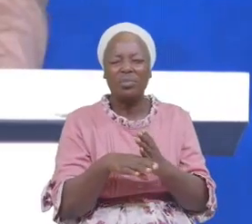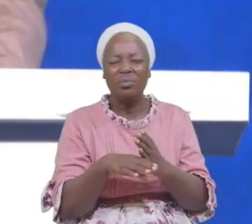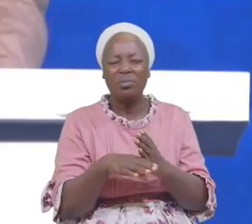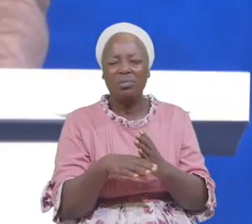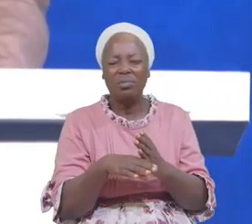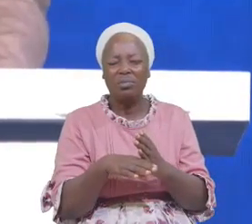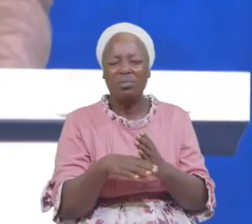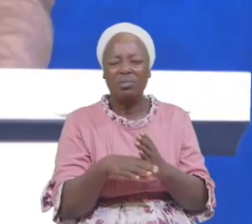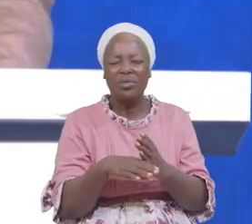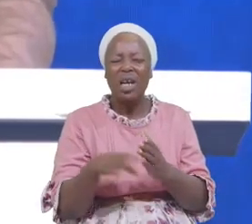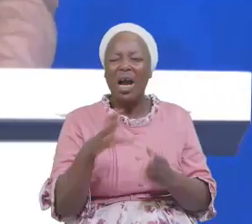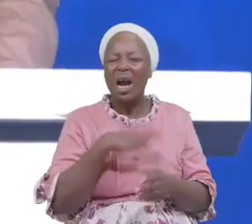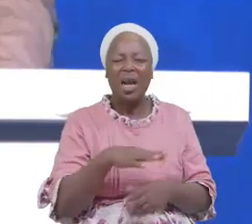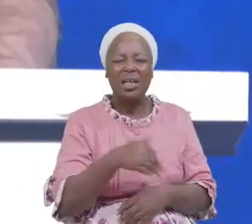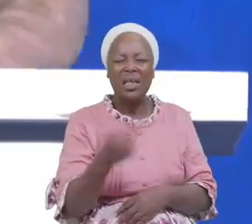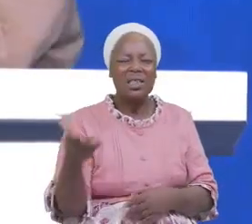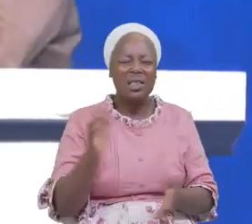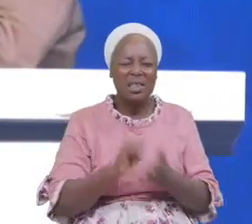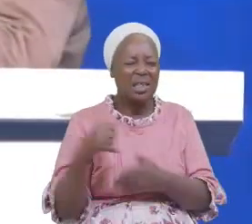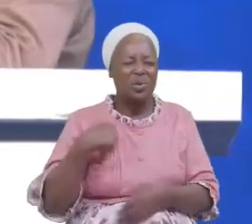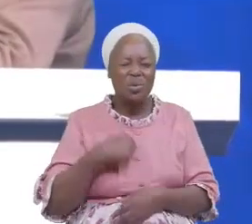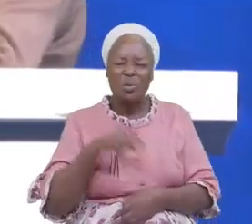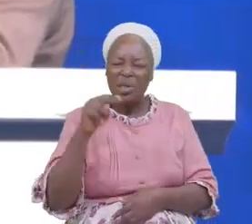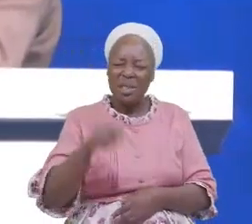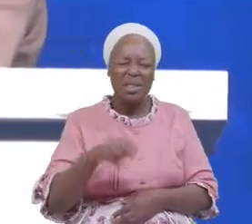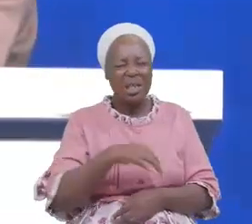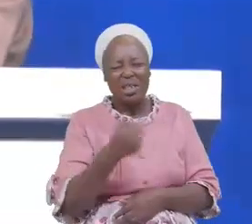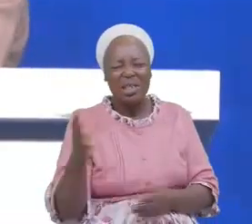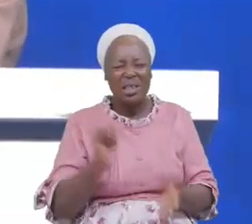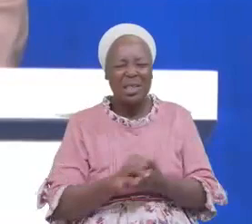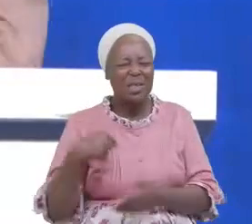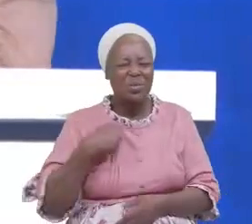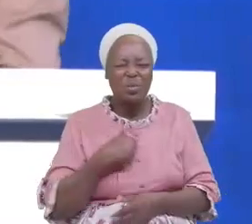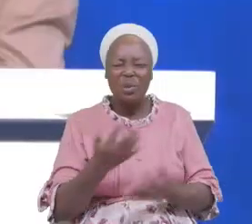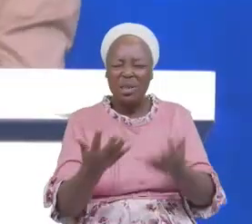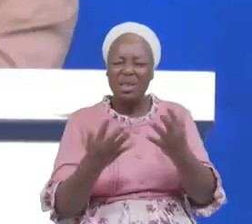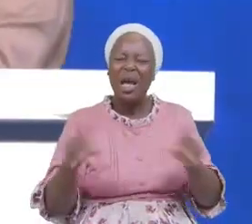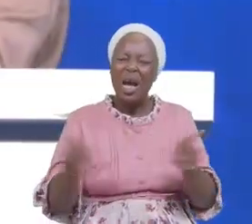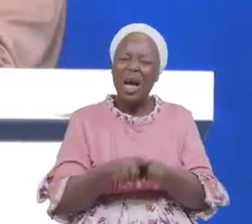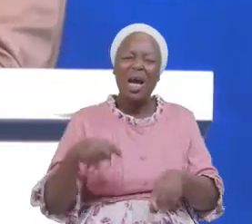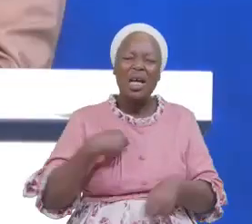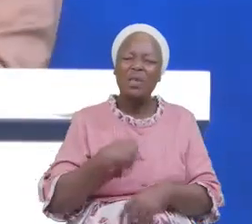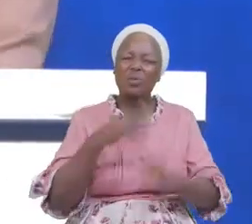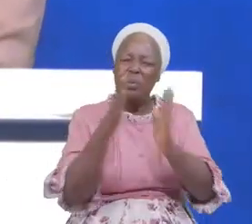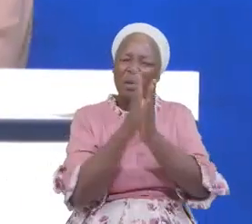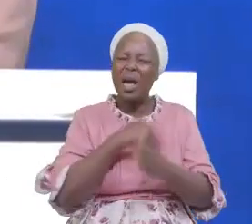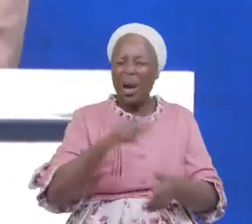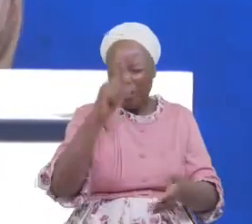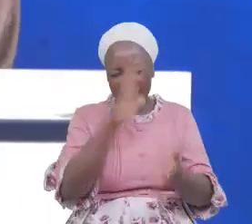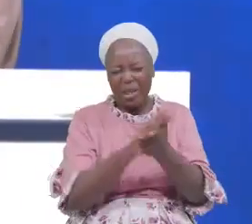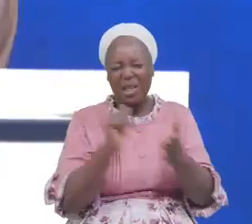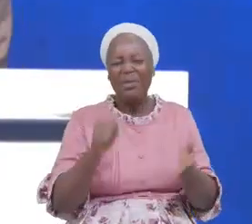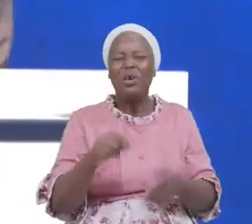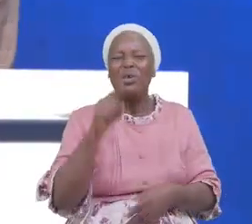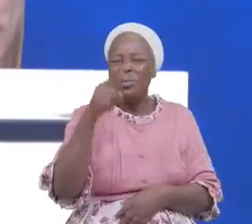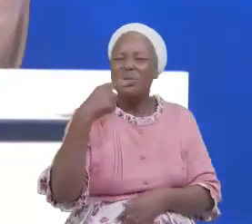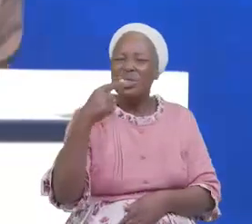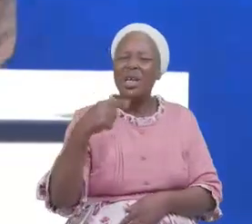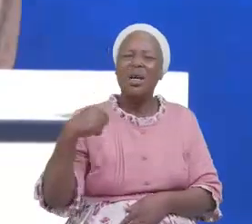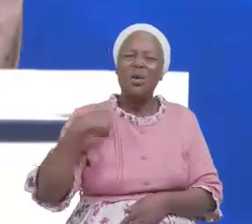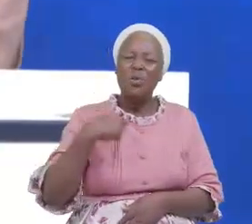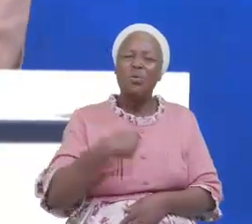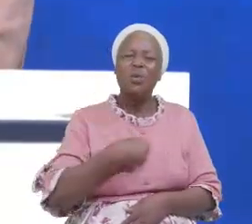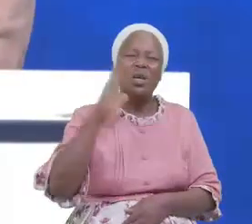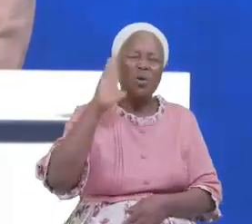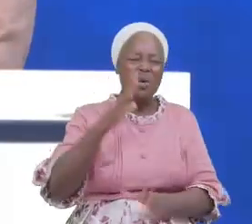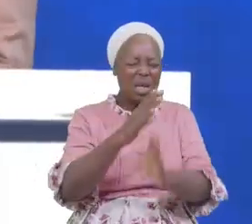And whatever we need, whatever we desire, as we pray and believe, you said we will